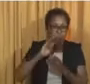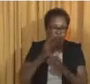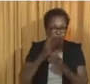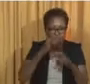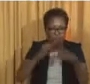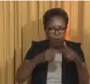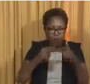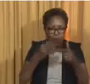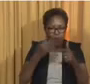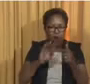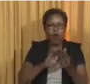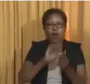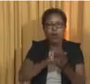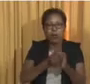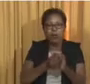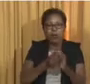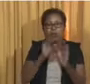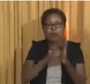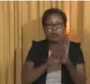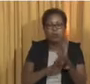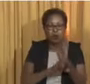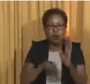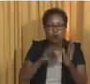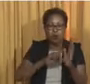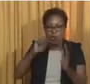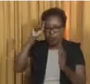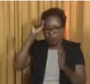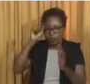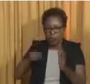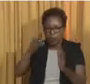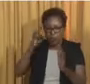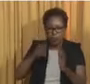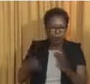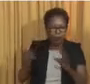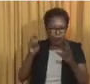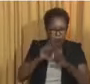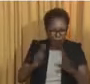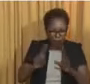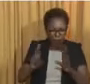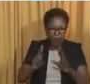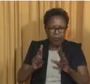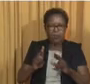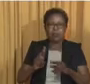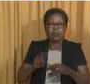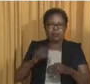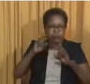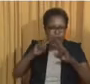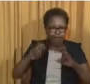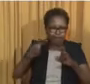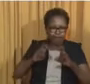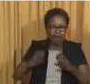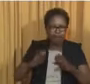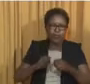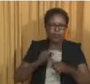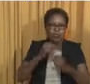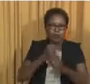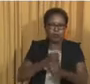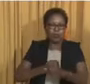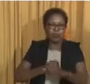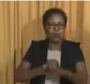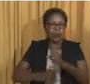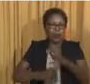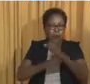Constitution. In other words, we judges should be vigilant, lest we are accused of usurping the sovereign power vested in